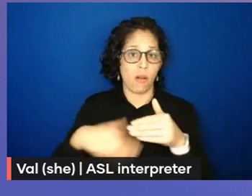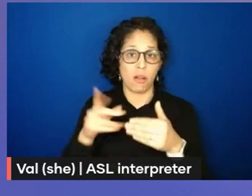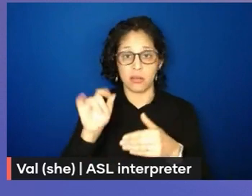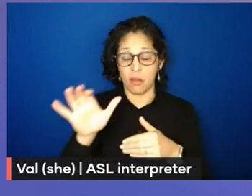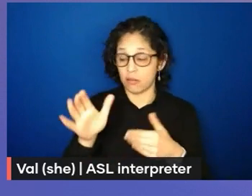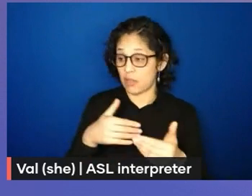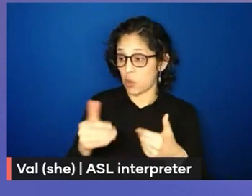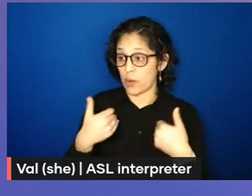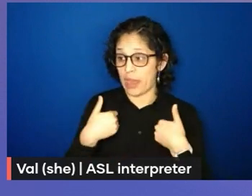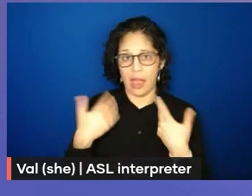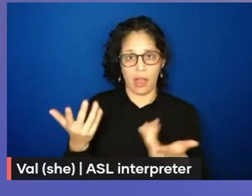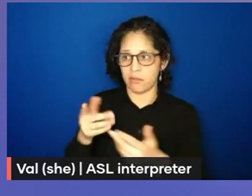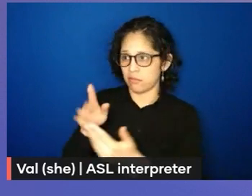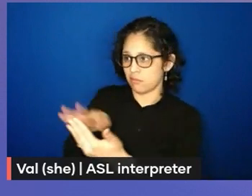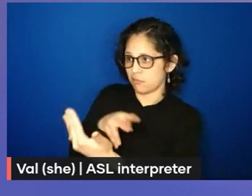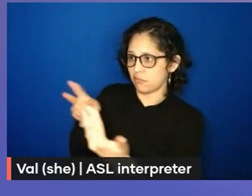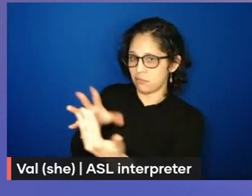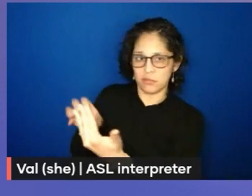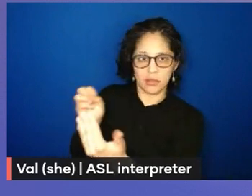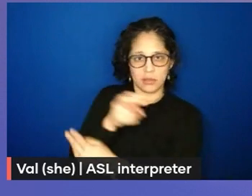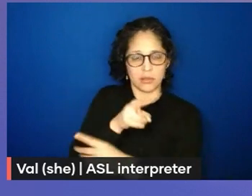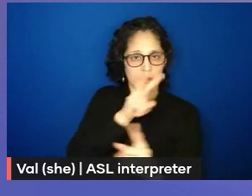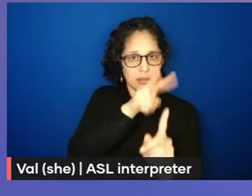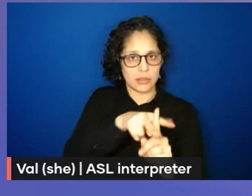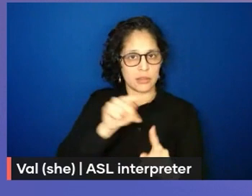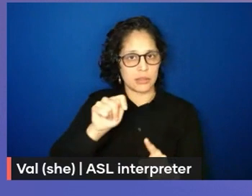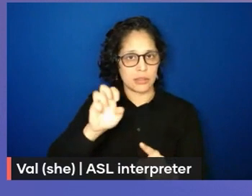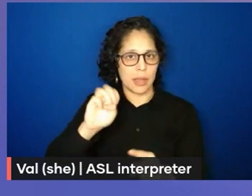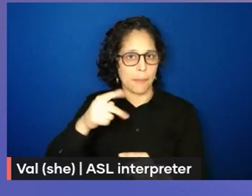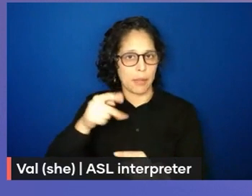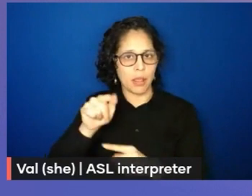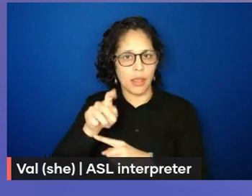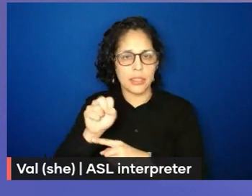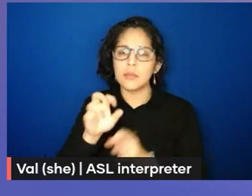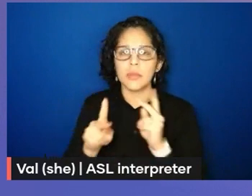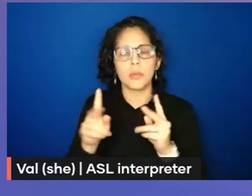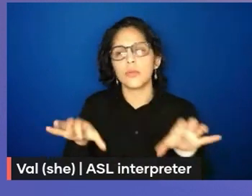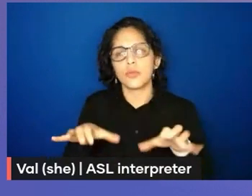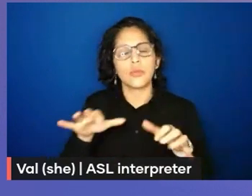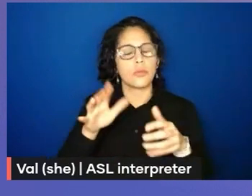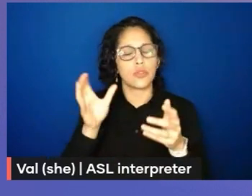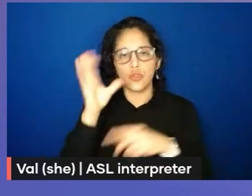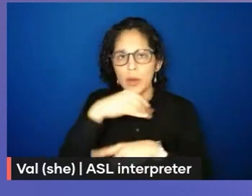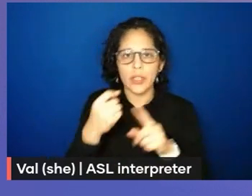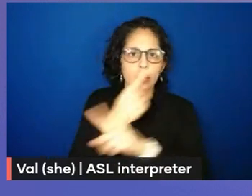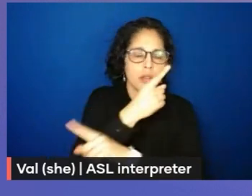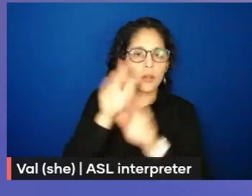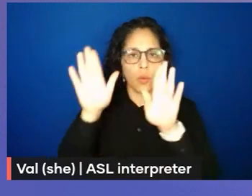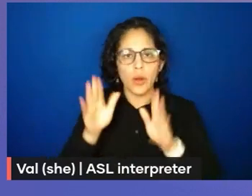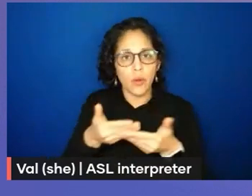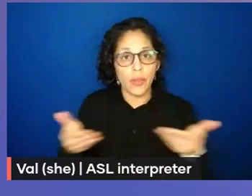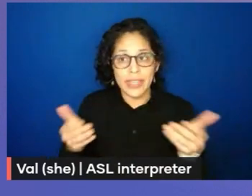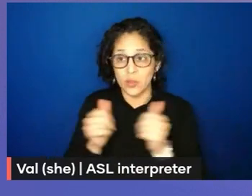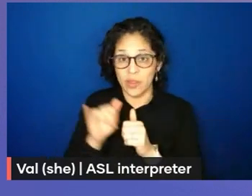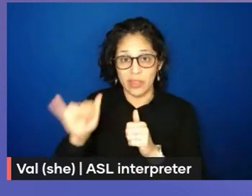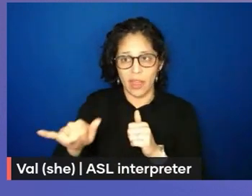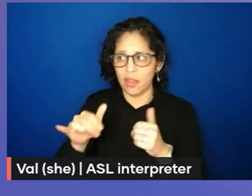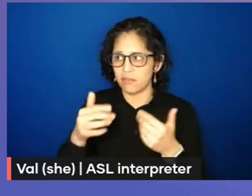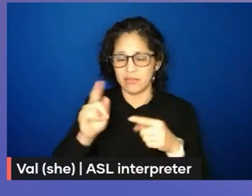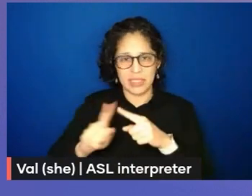have templates and everything, people can do all sorts of strange and wonderful things with documents and edit them in all fun ways